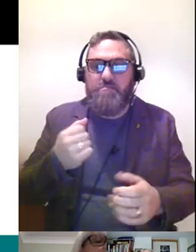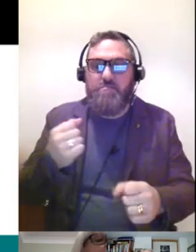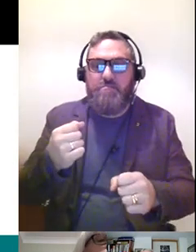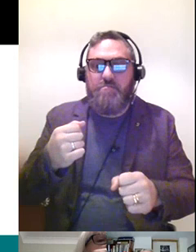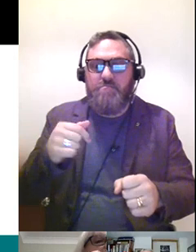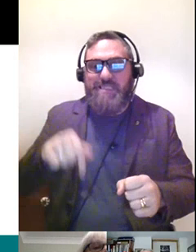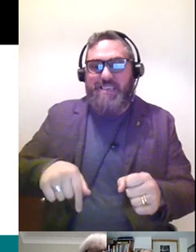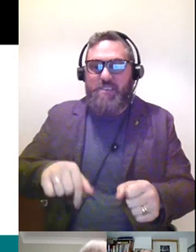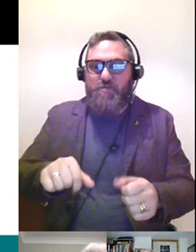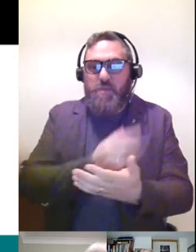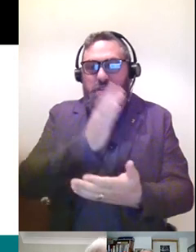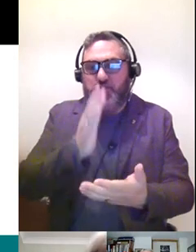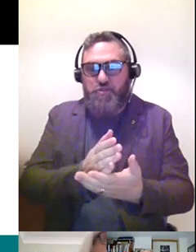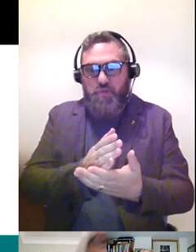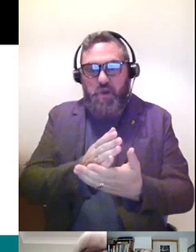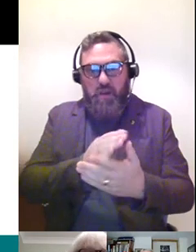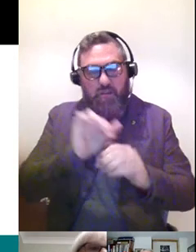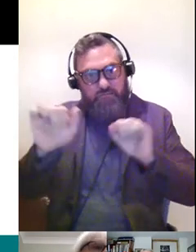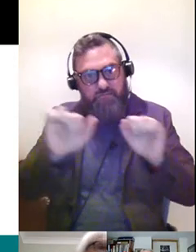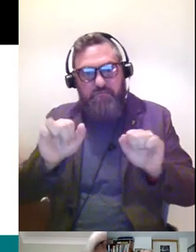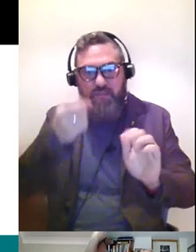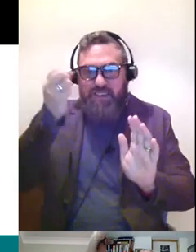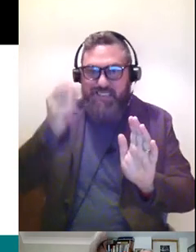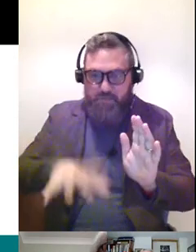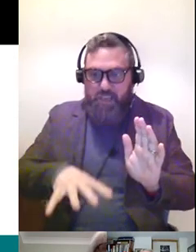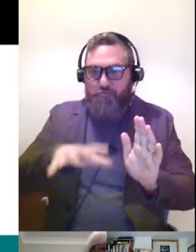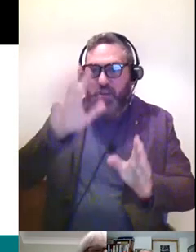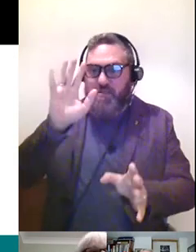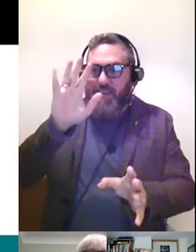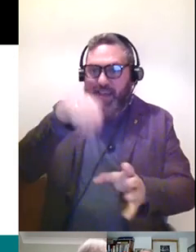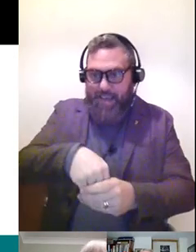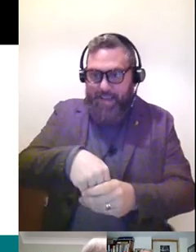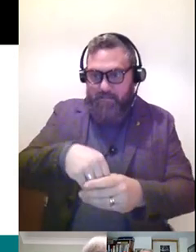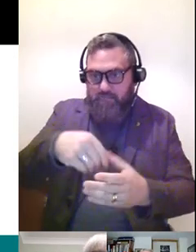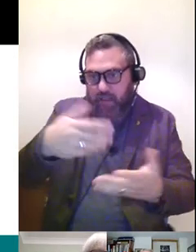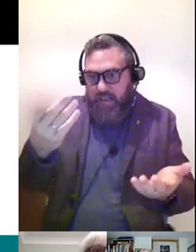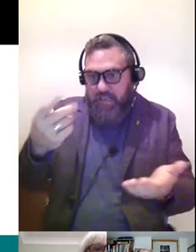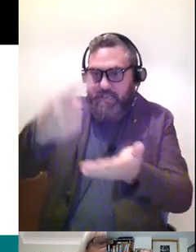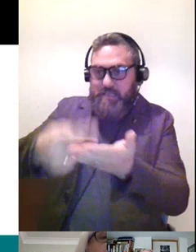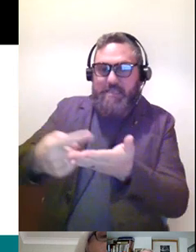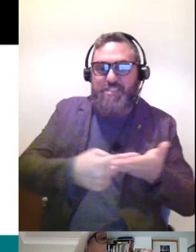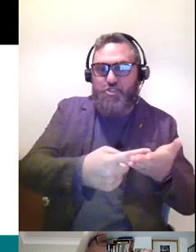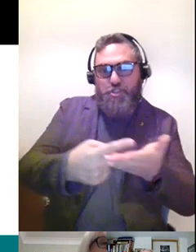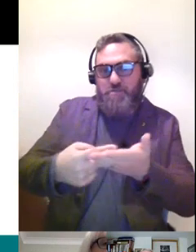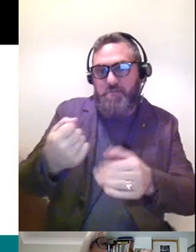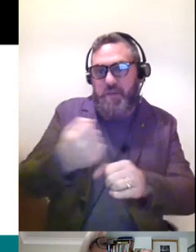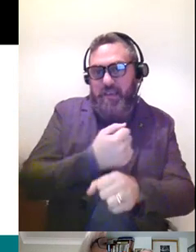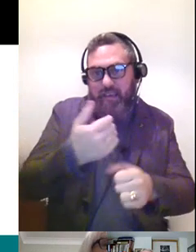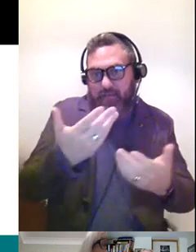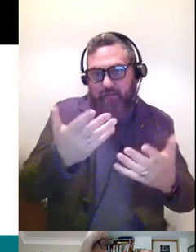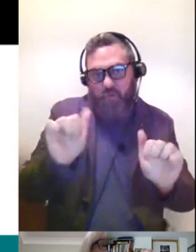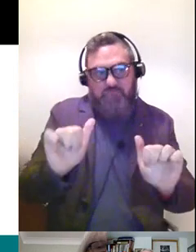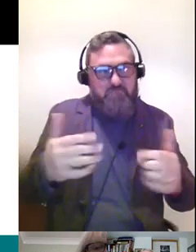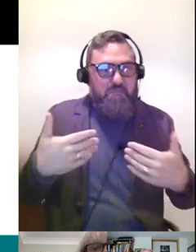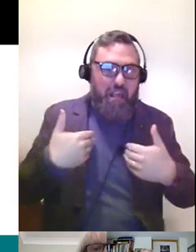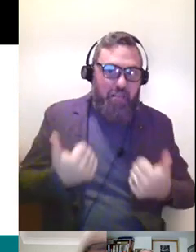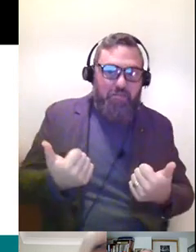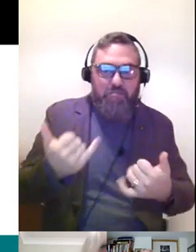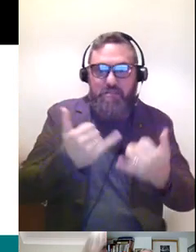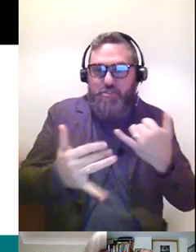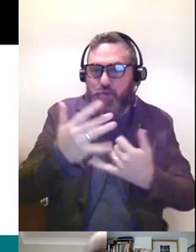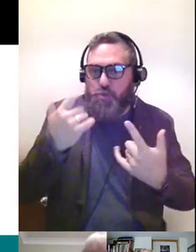that people's experiences are at the heart of decision making when it comes to health and social care. So